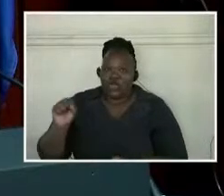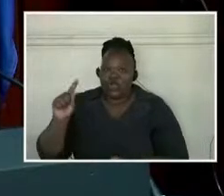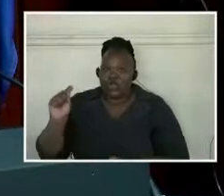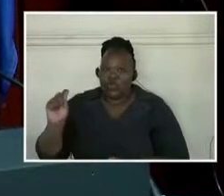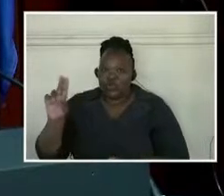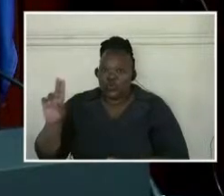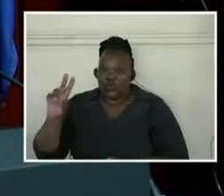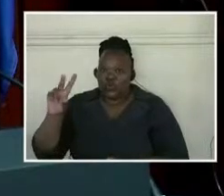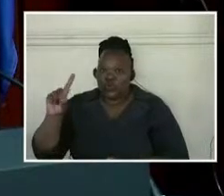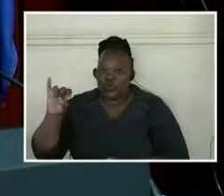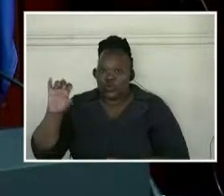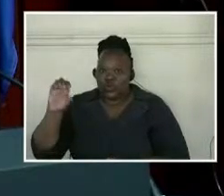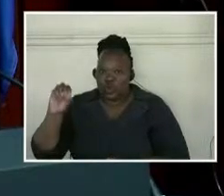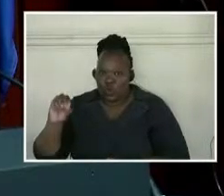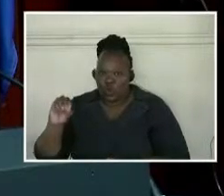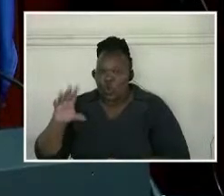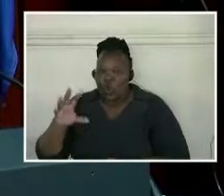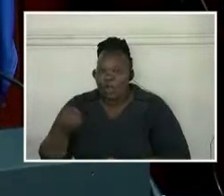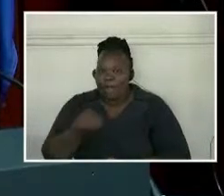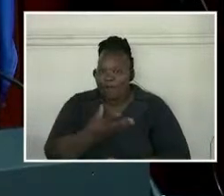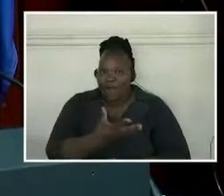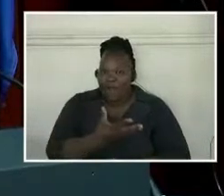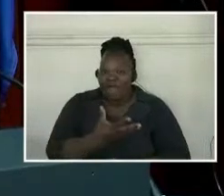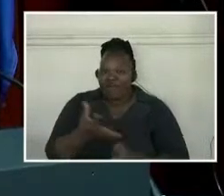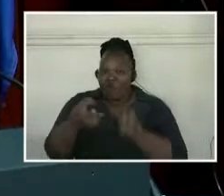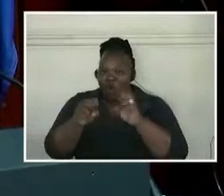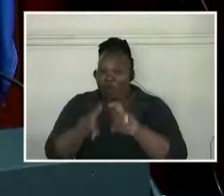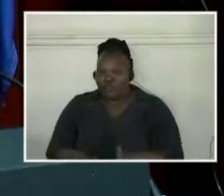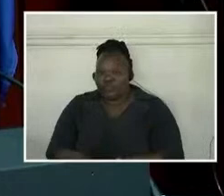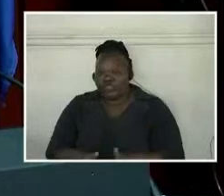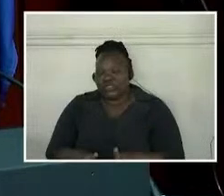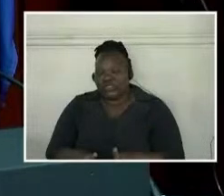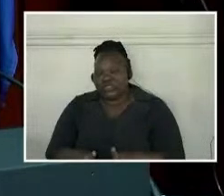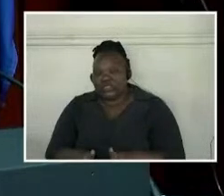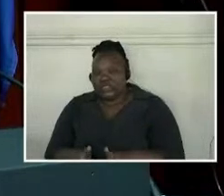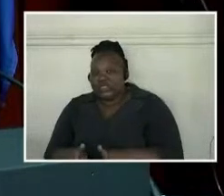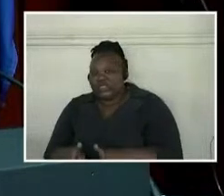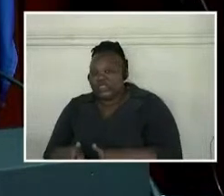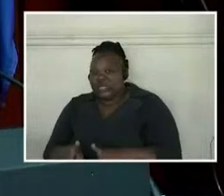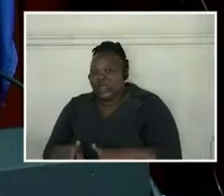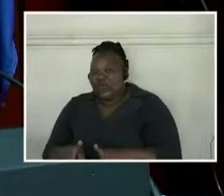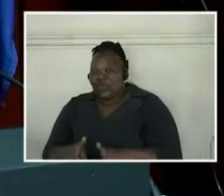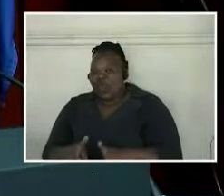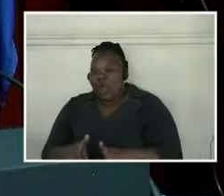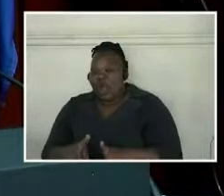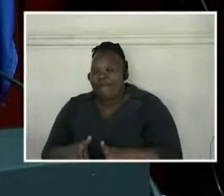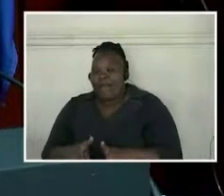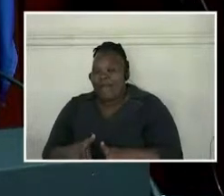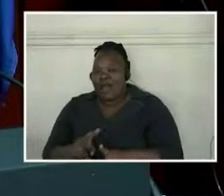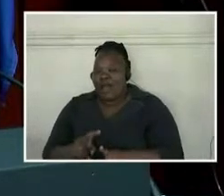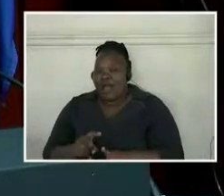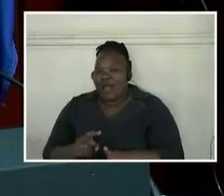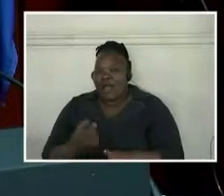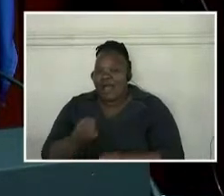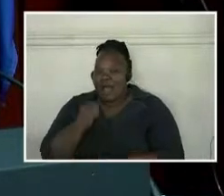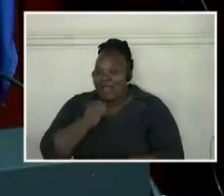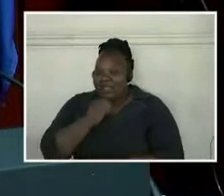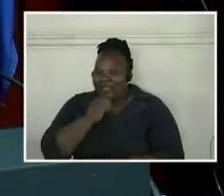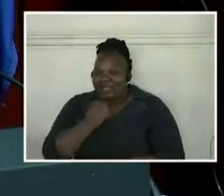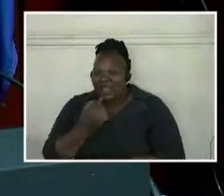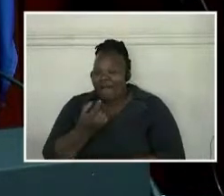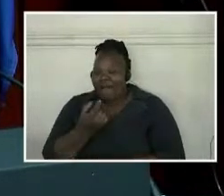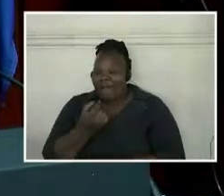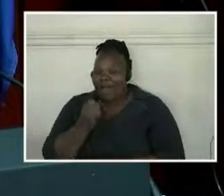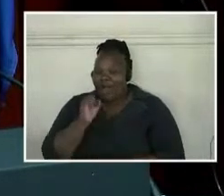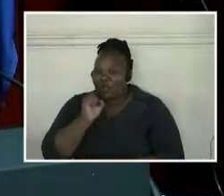initiative is designed to provide an opportunity to imagine artists to record their singles